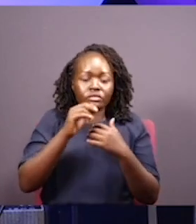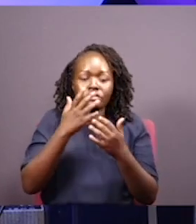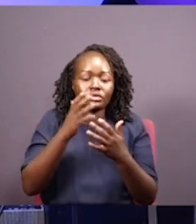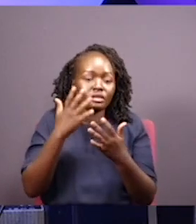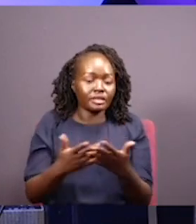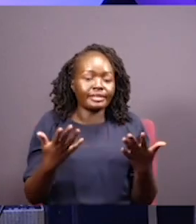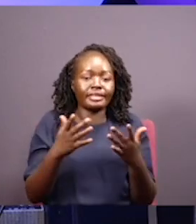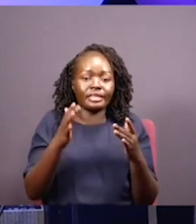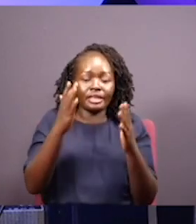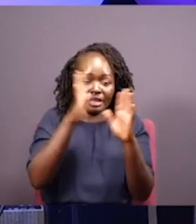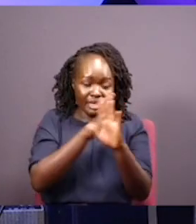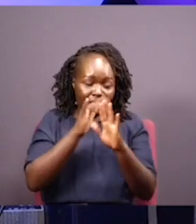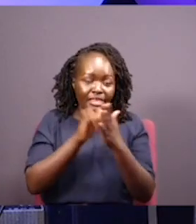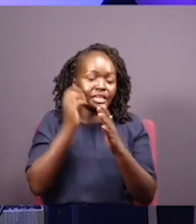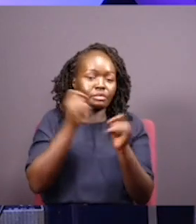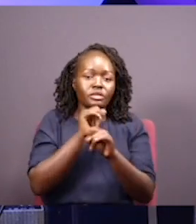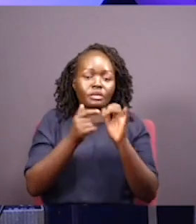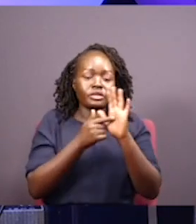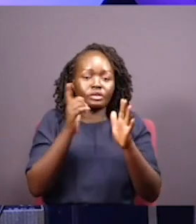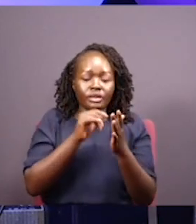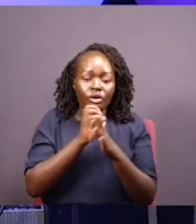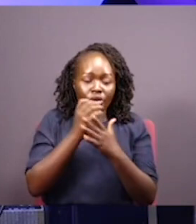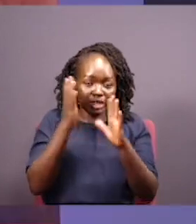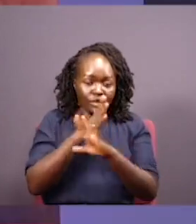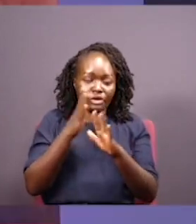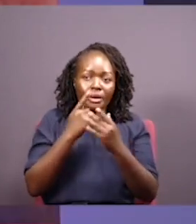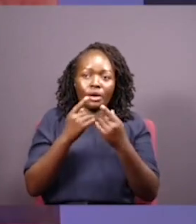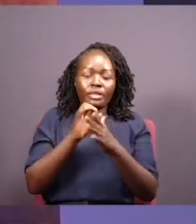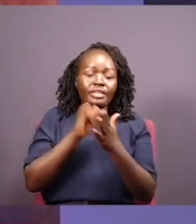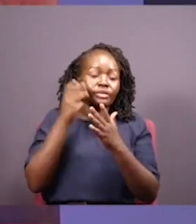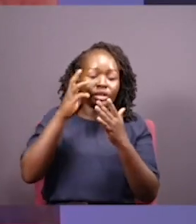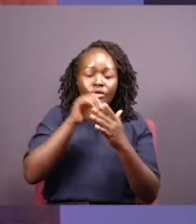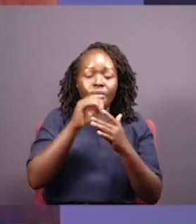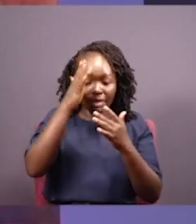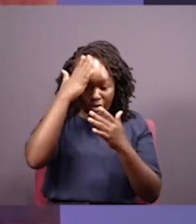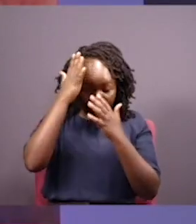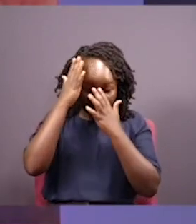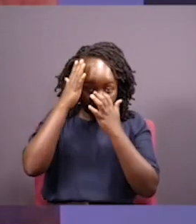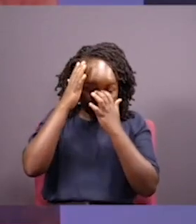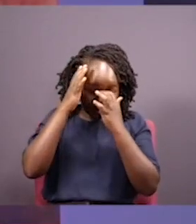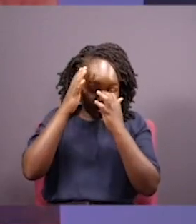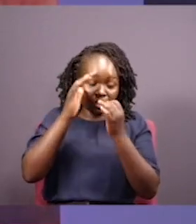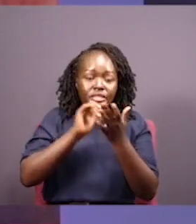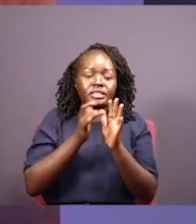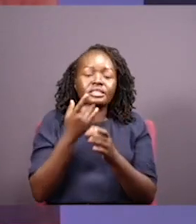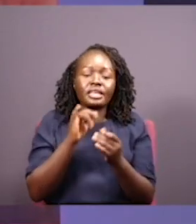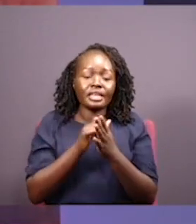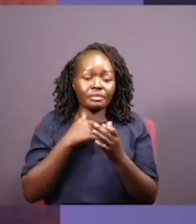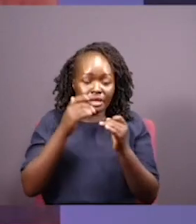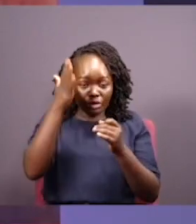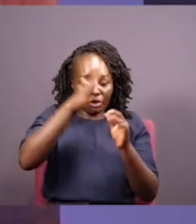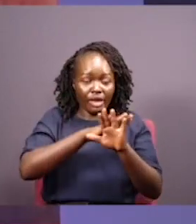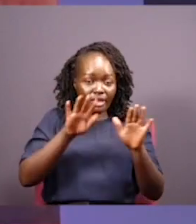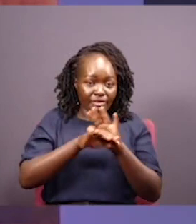not be revealed, or hidden that will not be known. Jesus was telling them that I know all things and God knows all